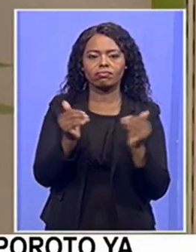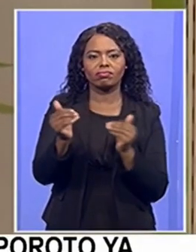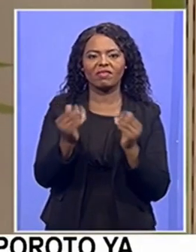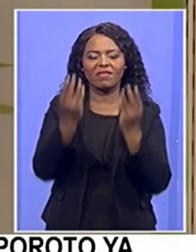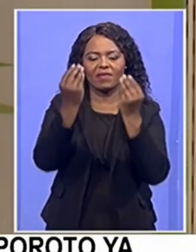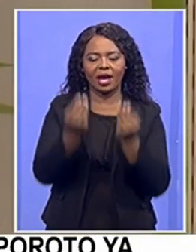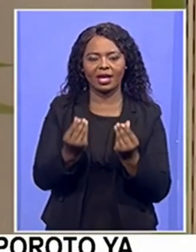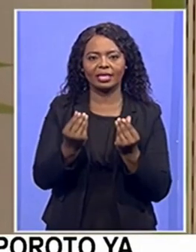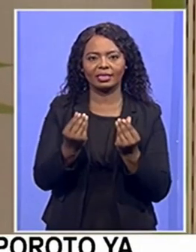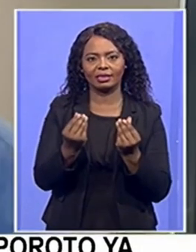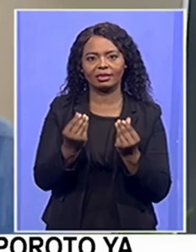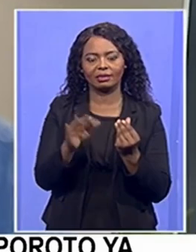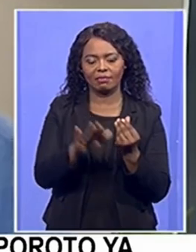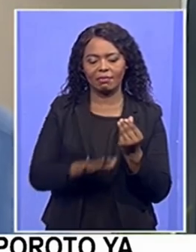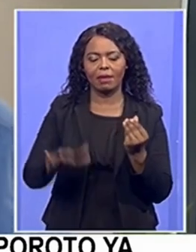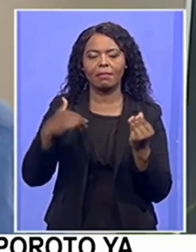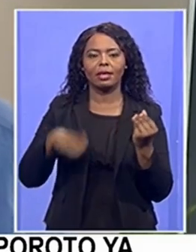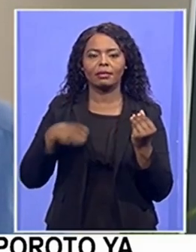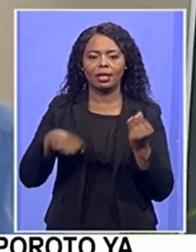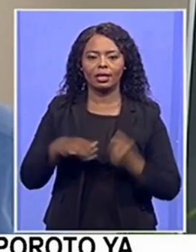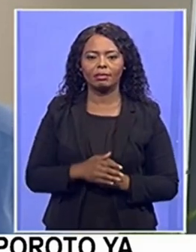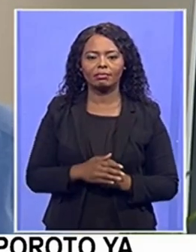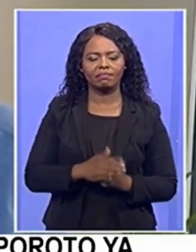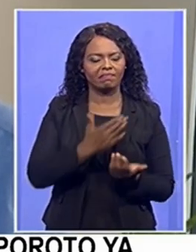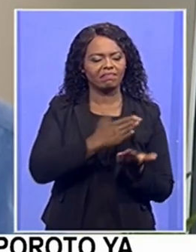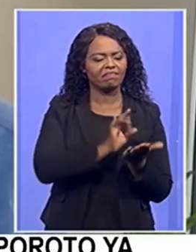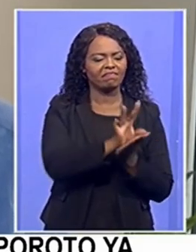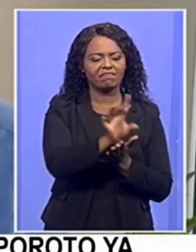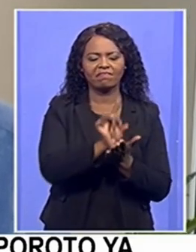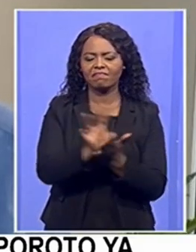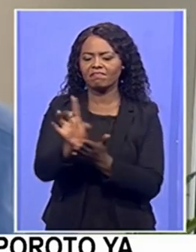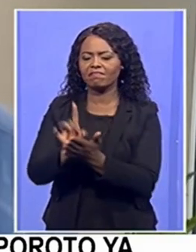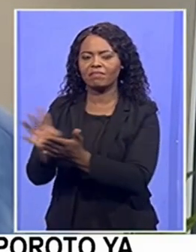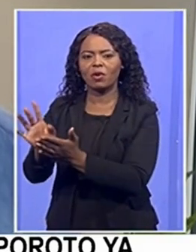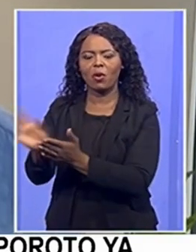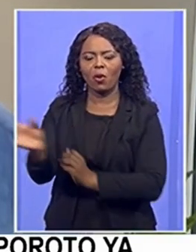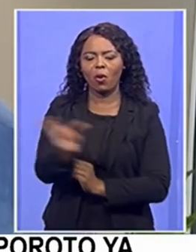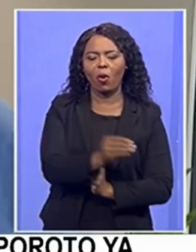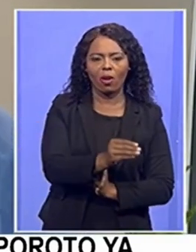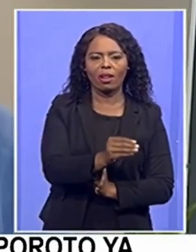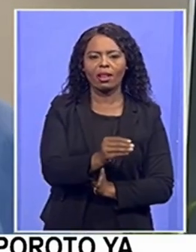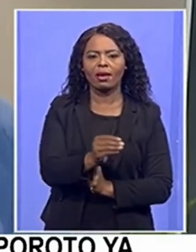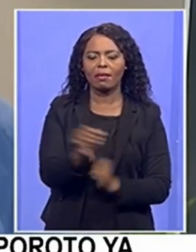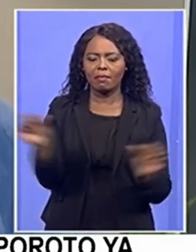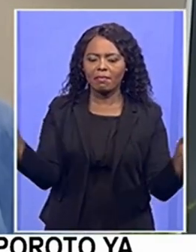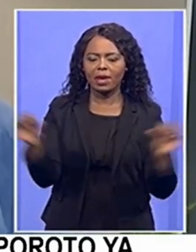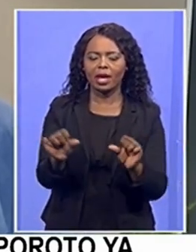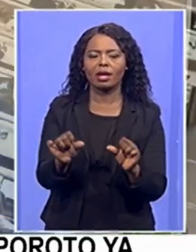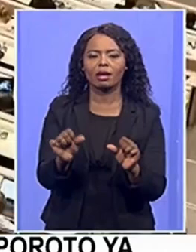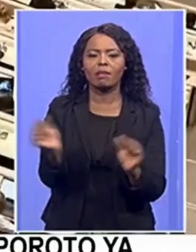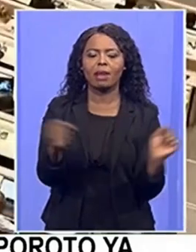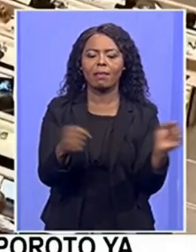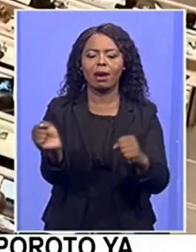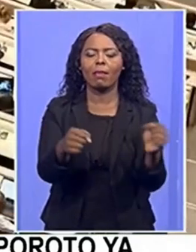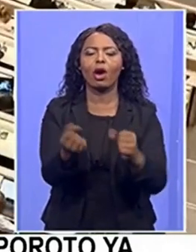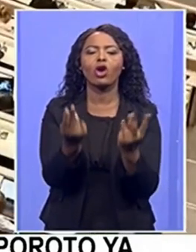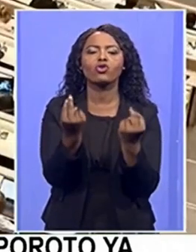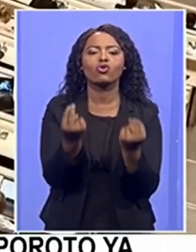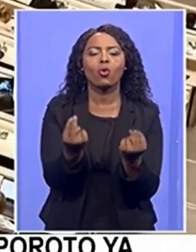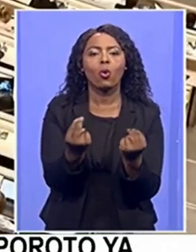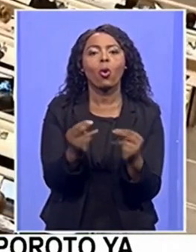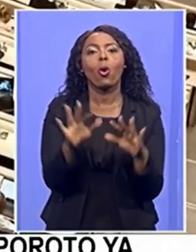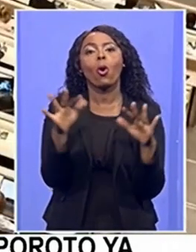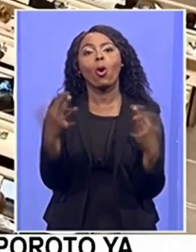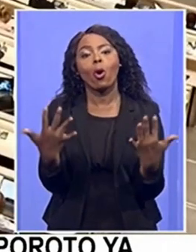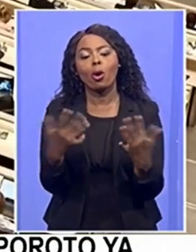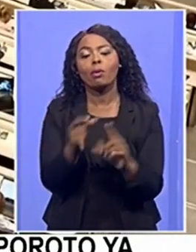You can just get rid of everybody and bring in everybody new. Or the